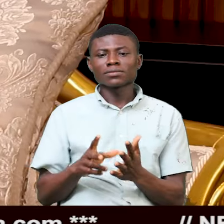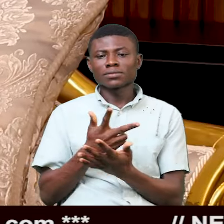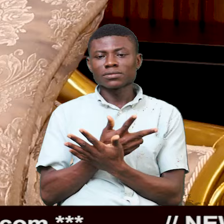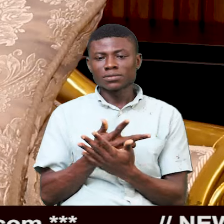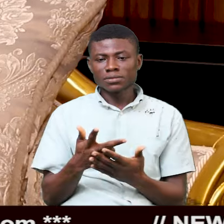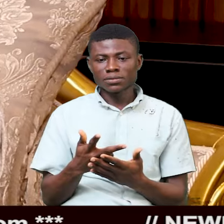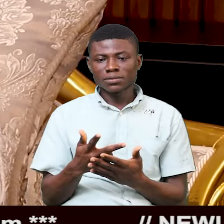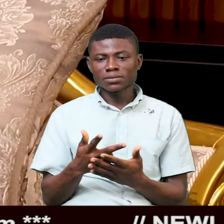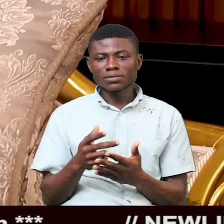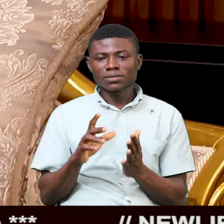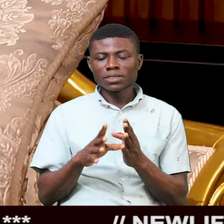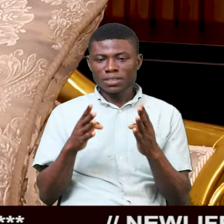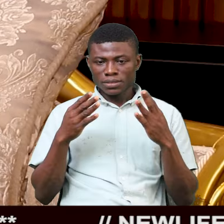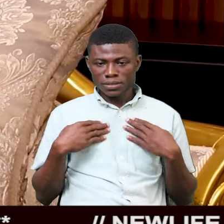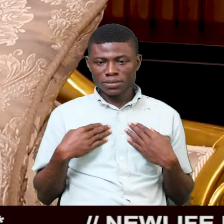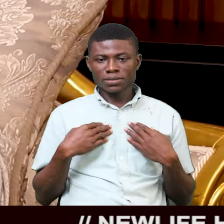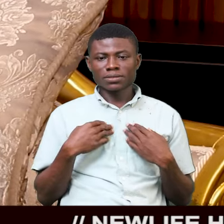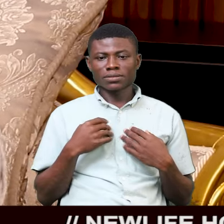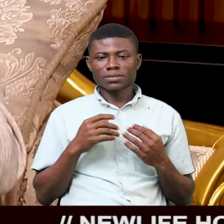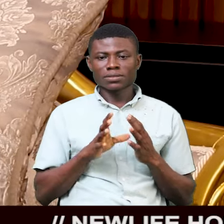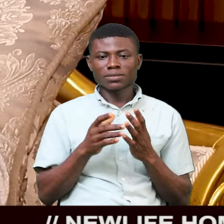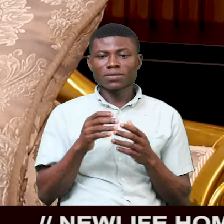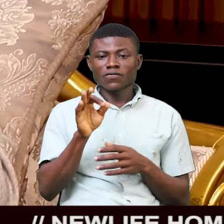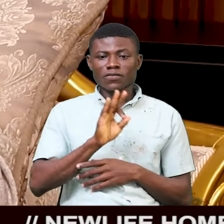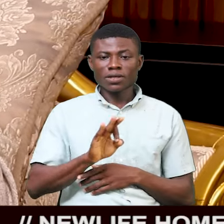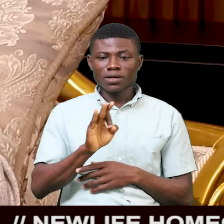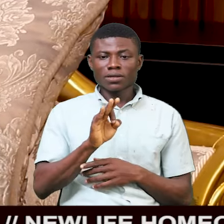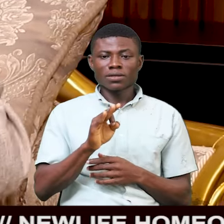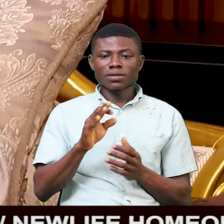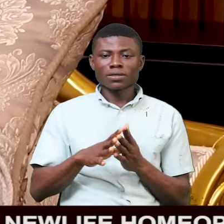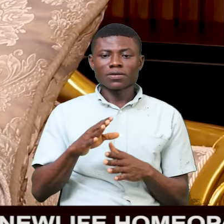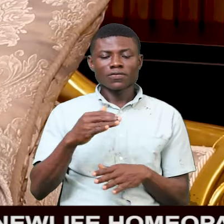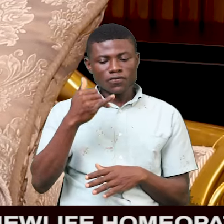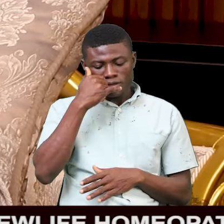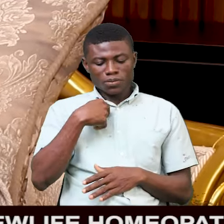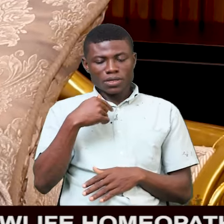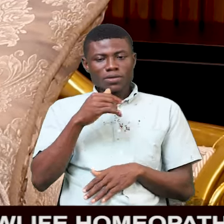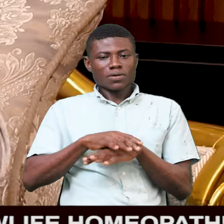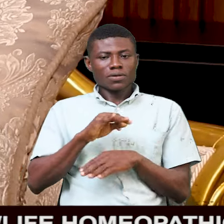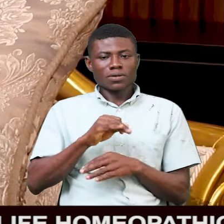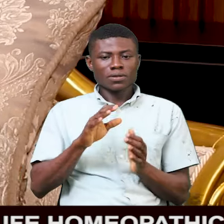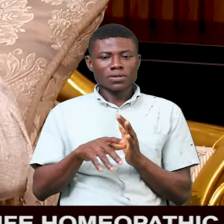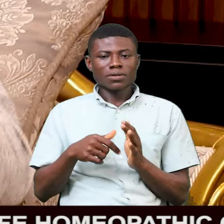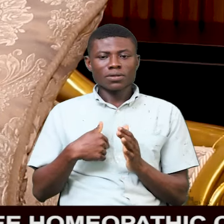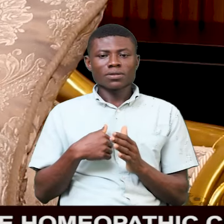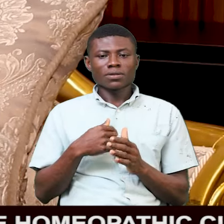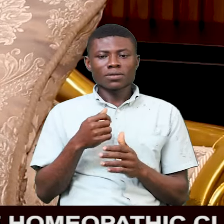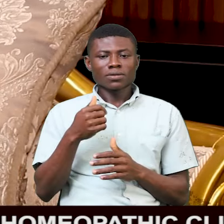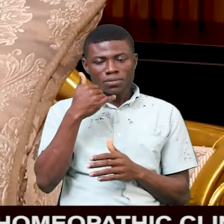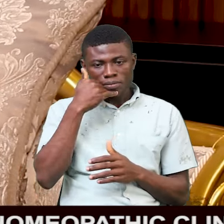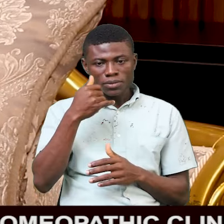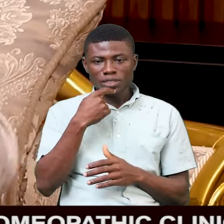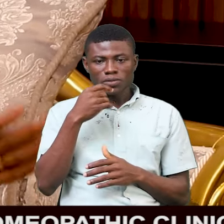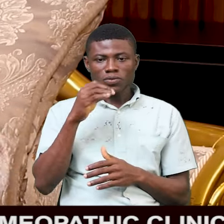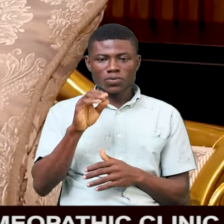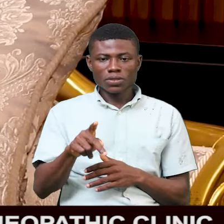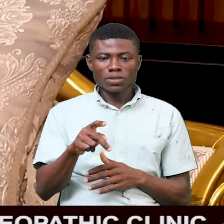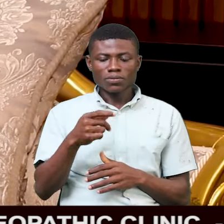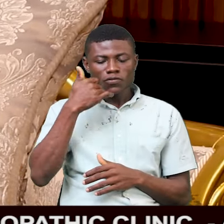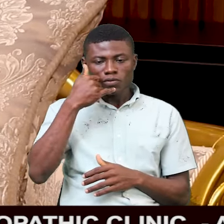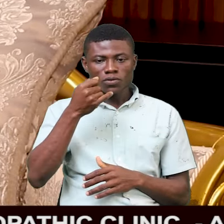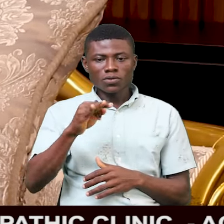3 weeks after wa accepted proposal on that Friday, no, or Friday me kachere me no, me kate or kach sabi ya namsi okay, nam